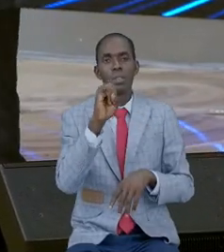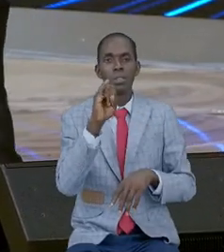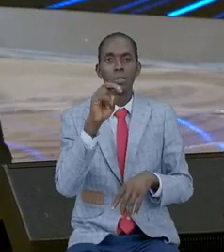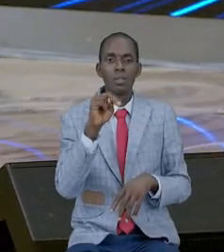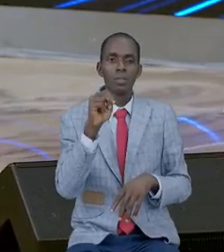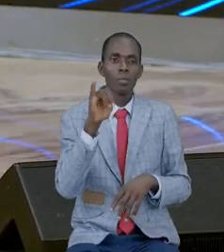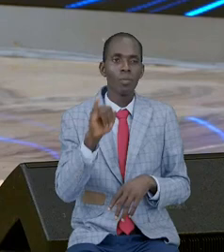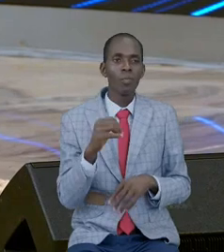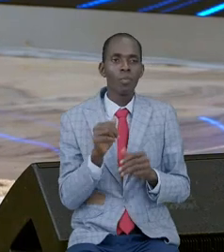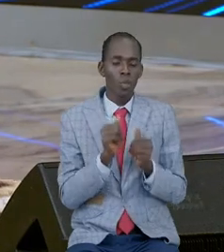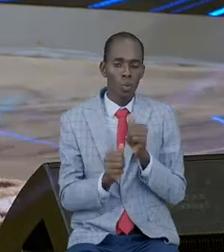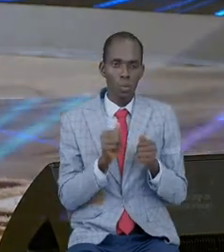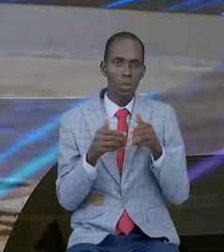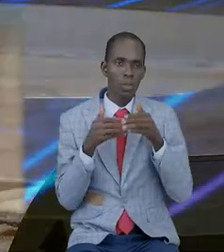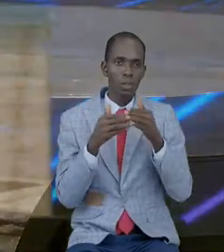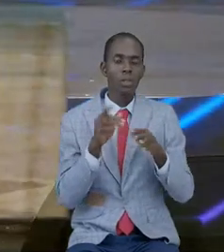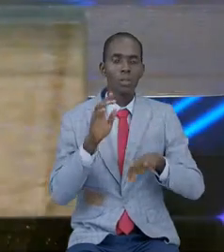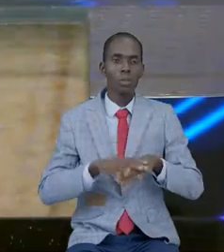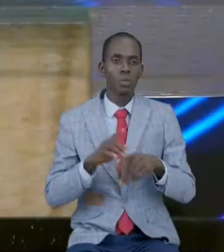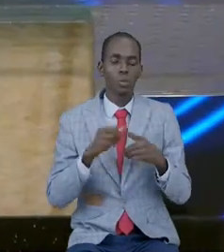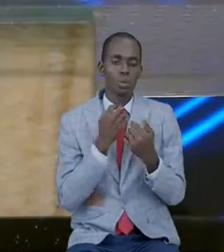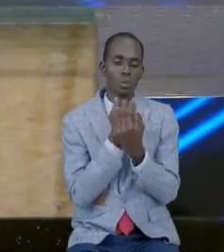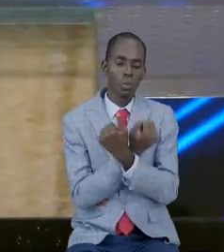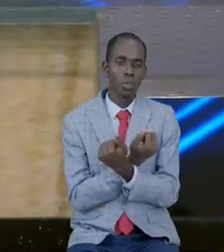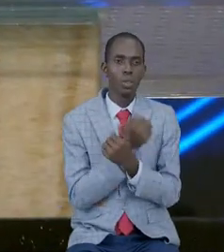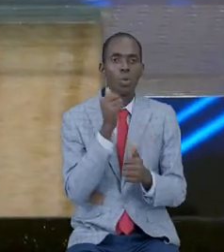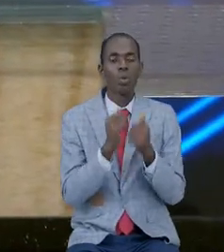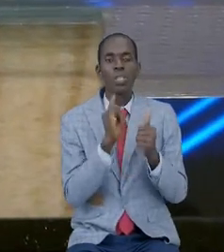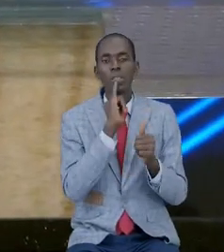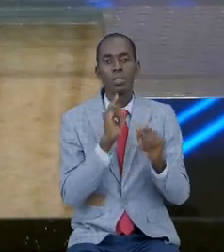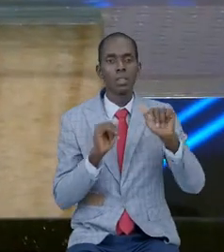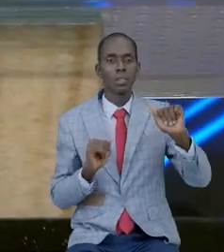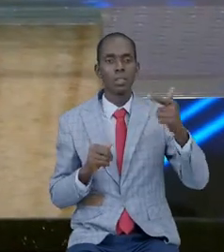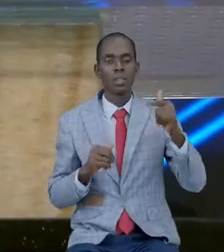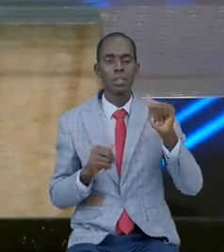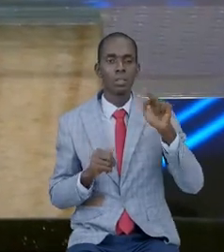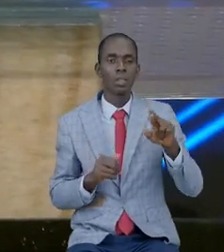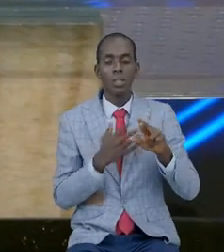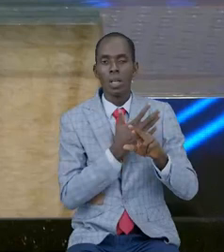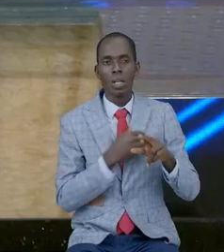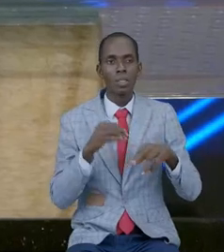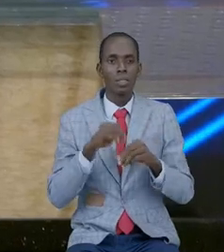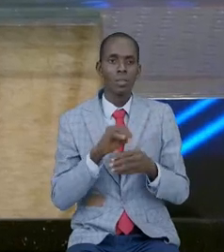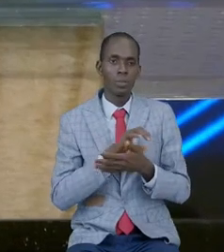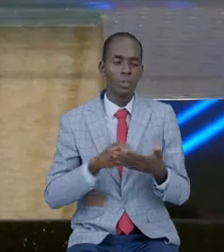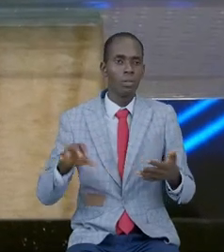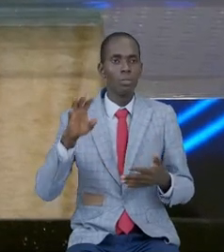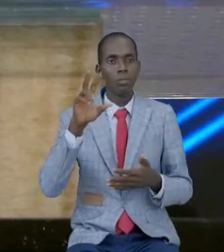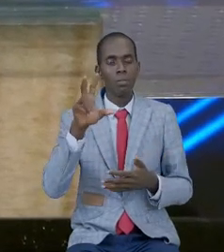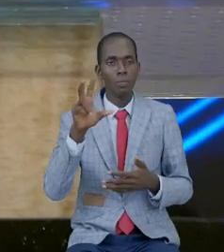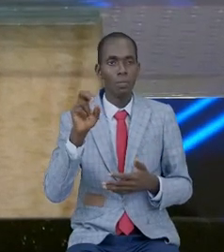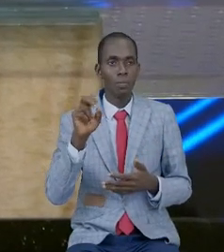bondage which is eager and then in the first part of verstappen it says nevertheless